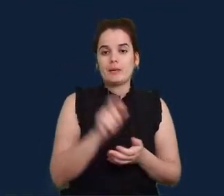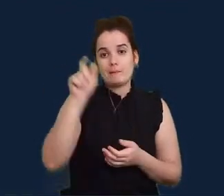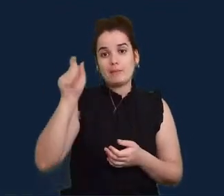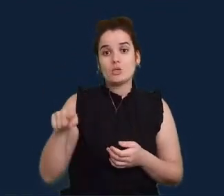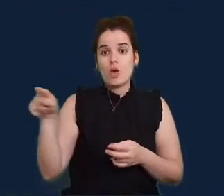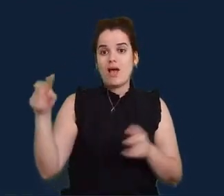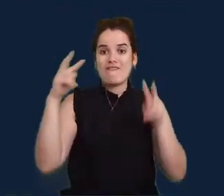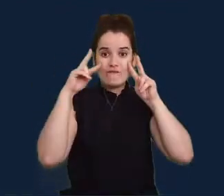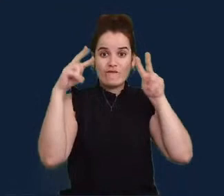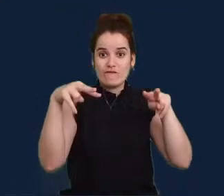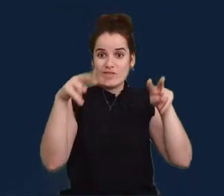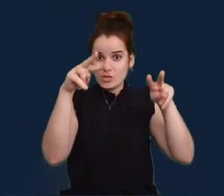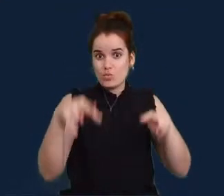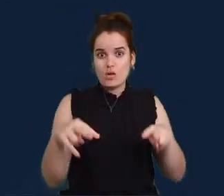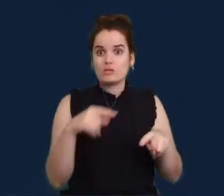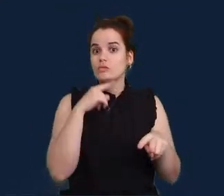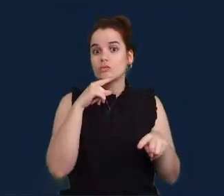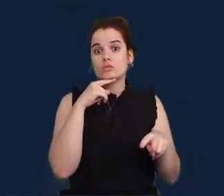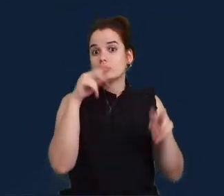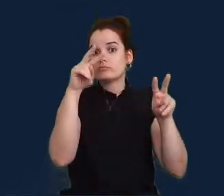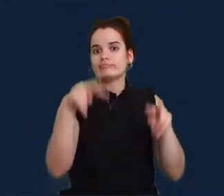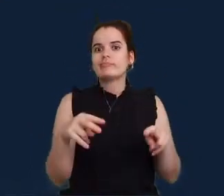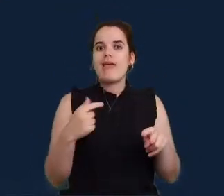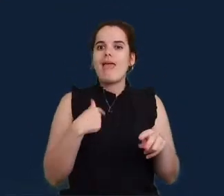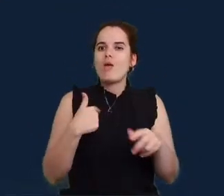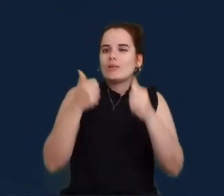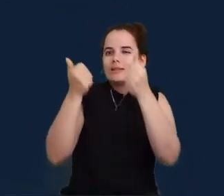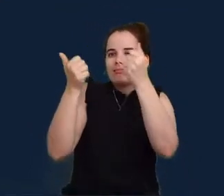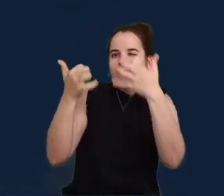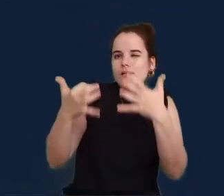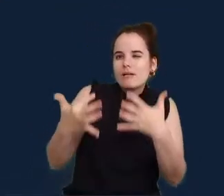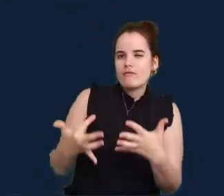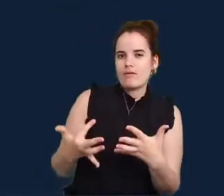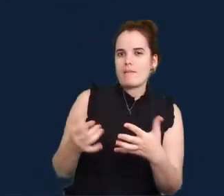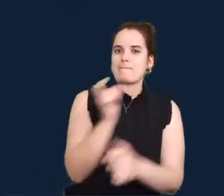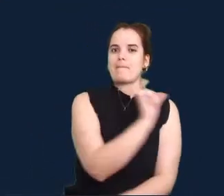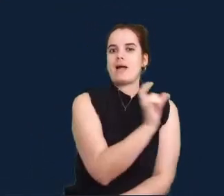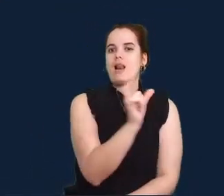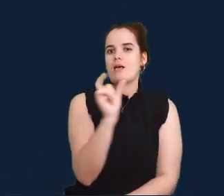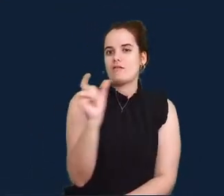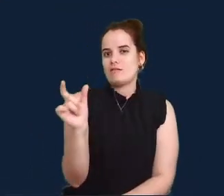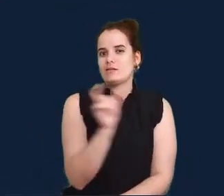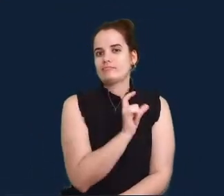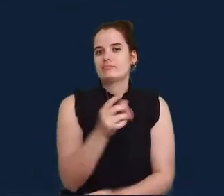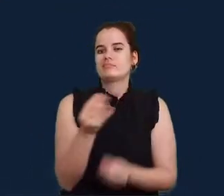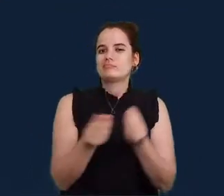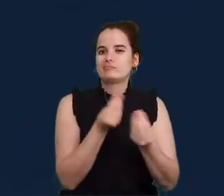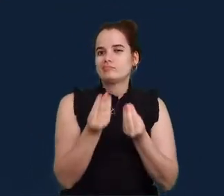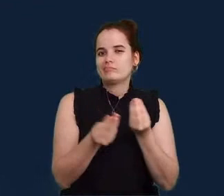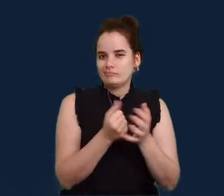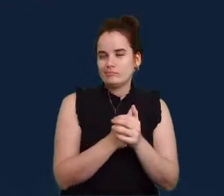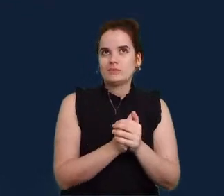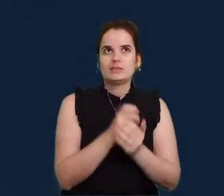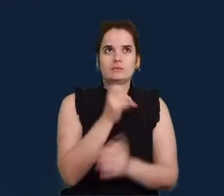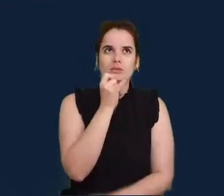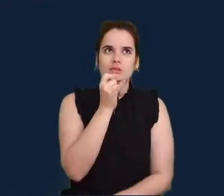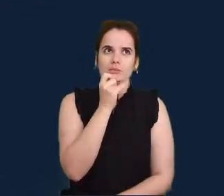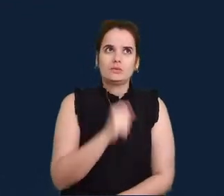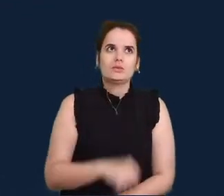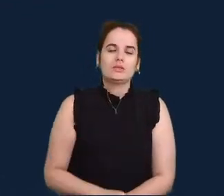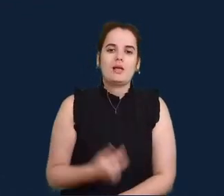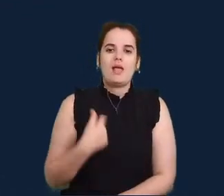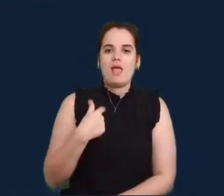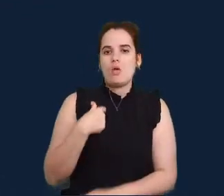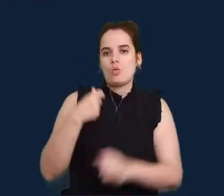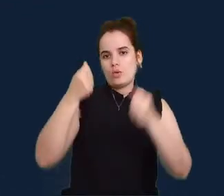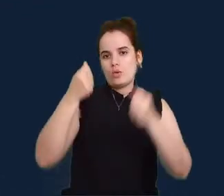I describe it to them in words, and just like write it as a detailed description of what experience do